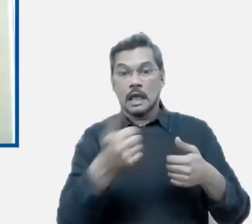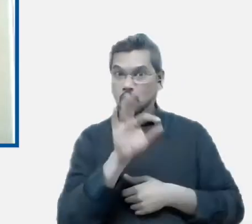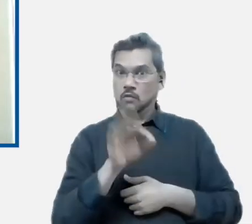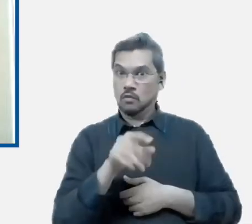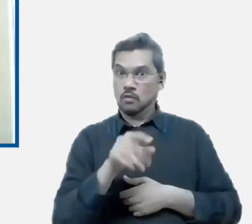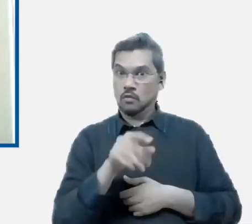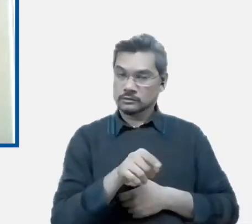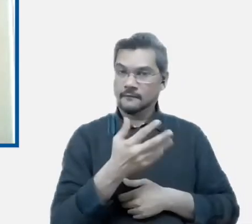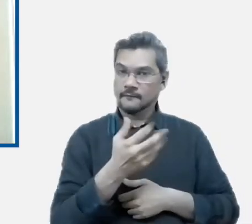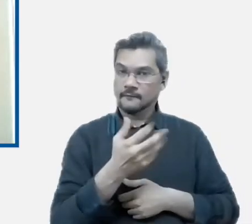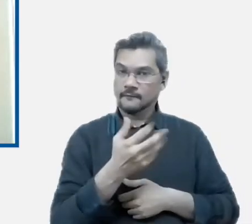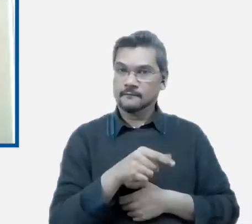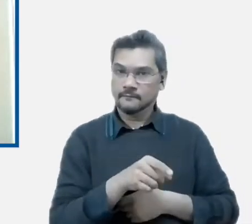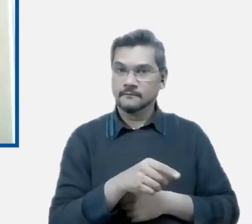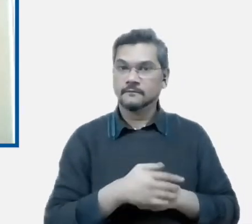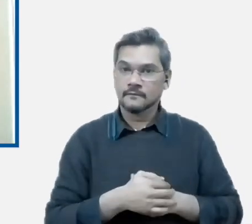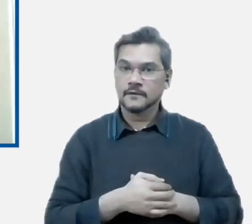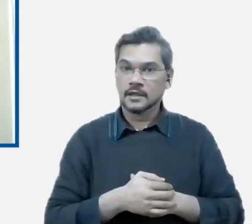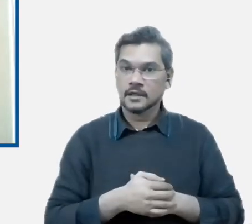Yeah,